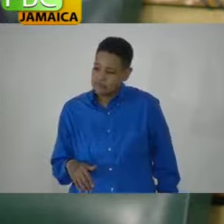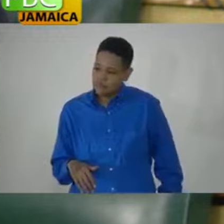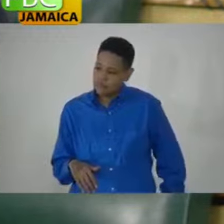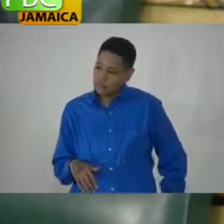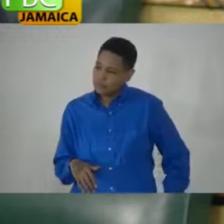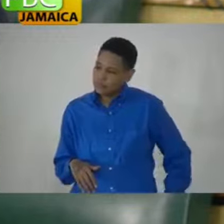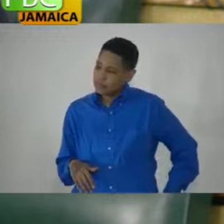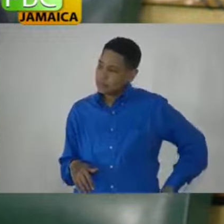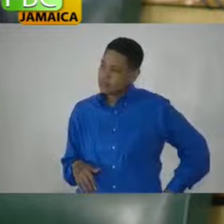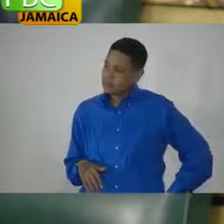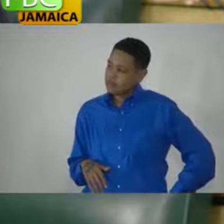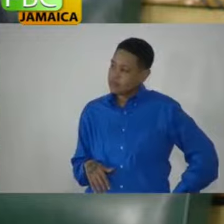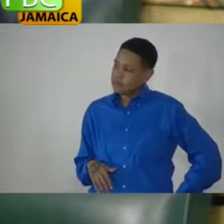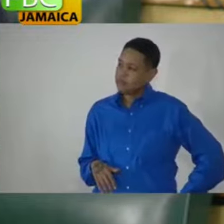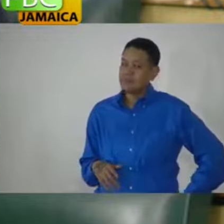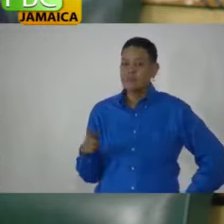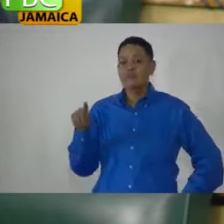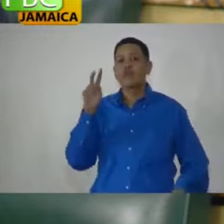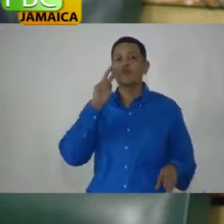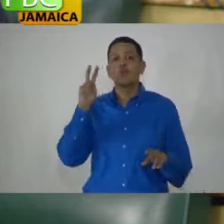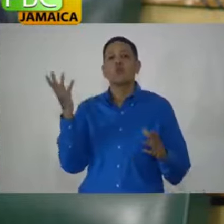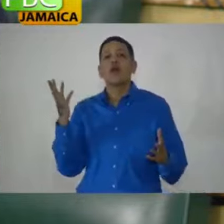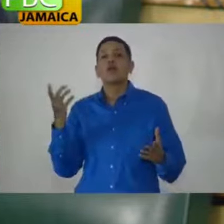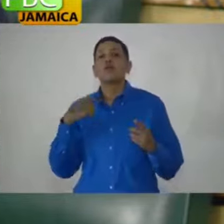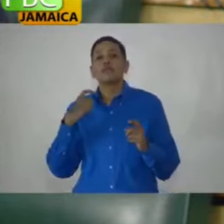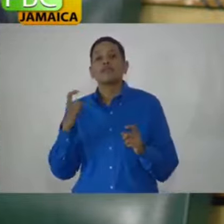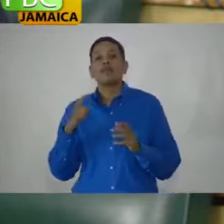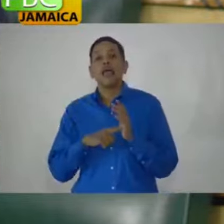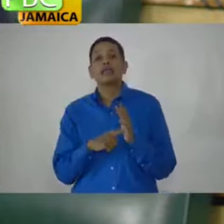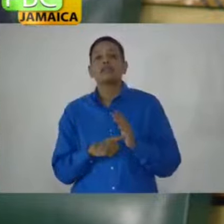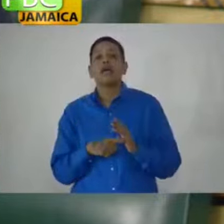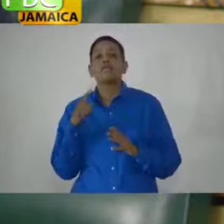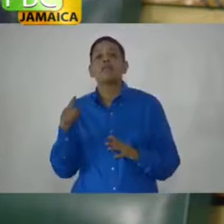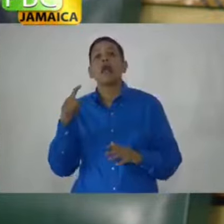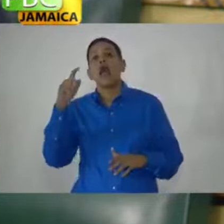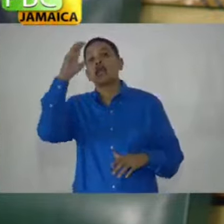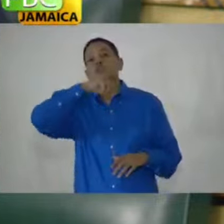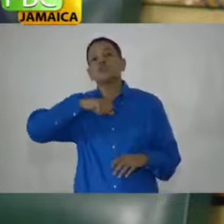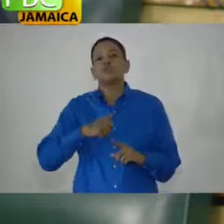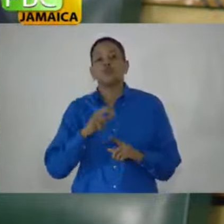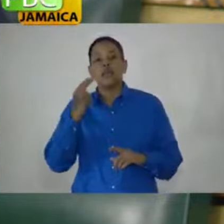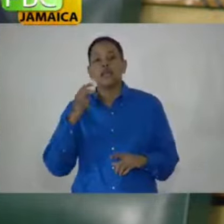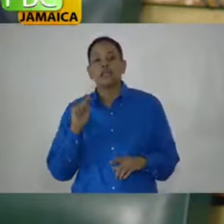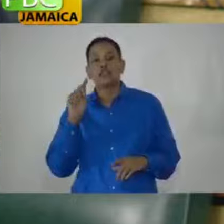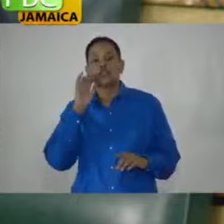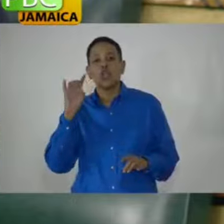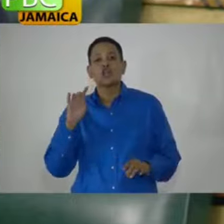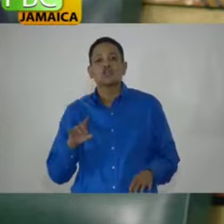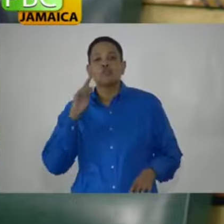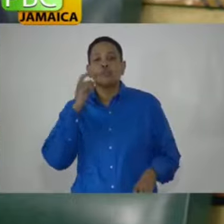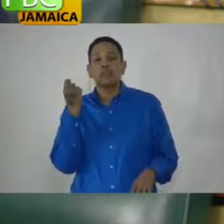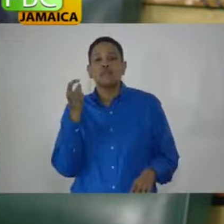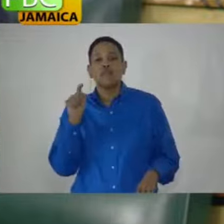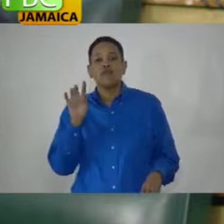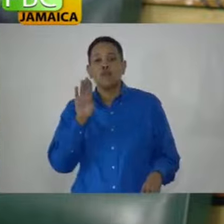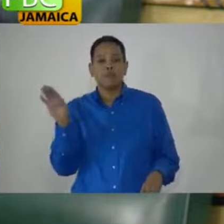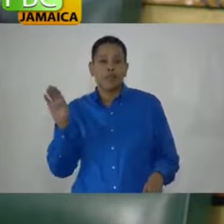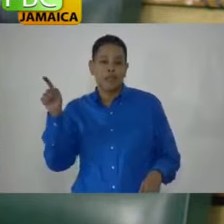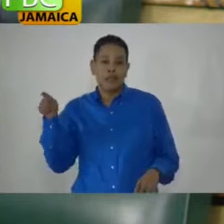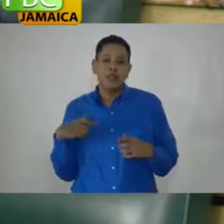look like, let me give you the following example. Let's assume that the NHG contribution of 11.4